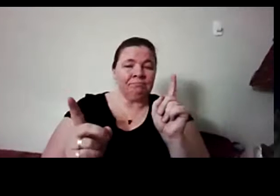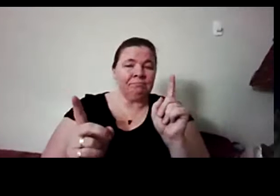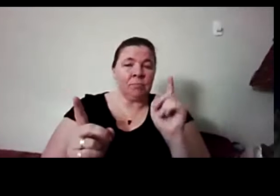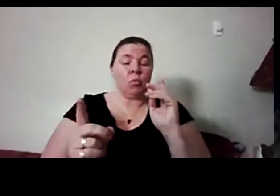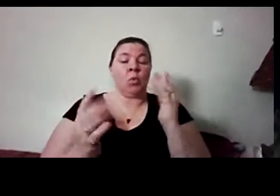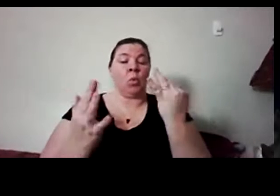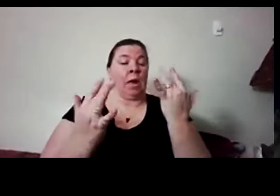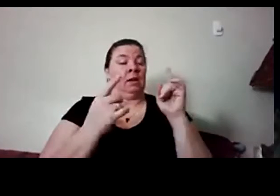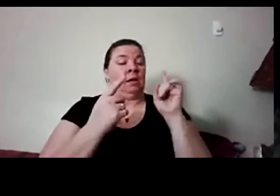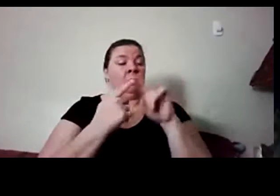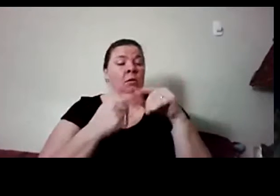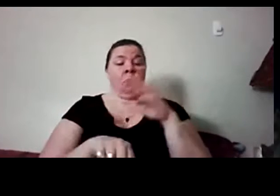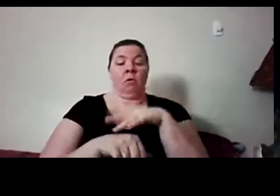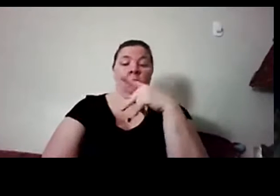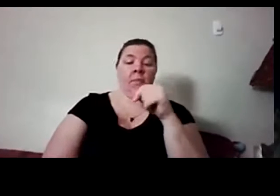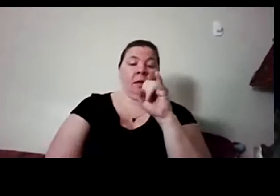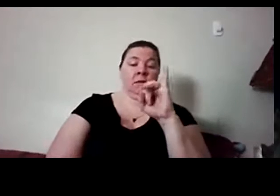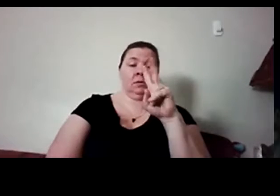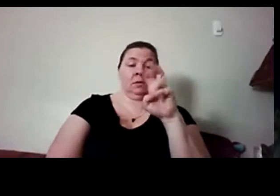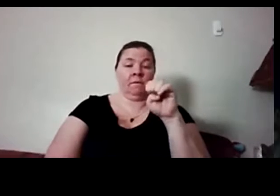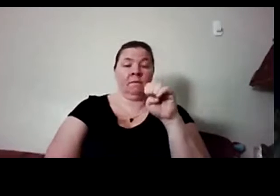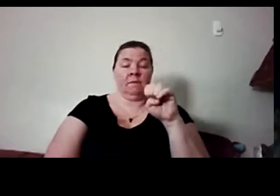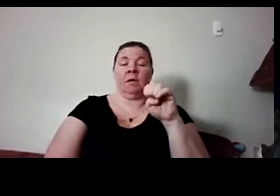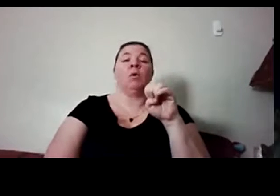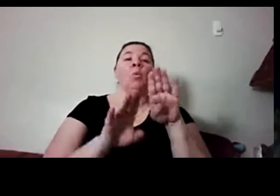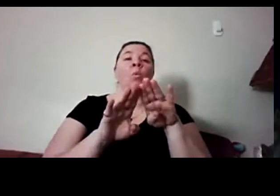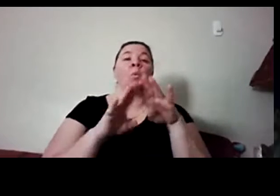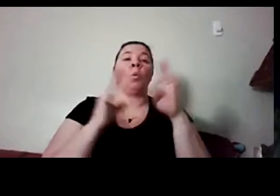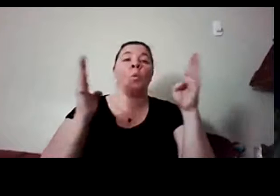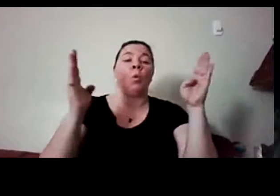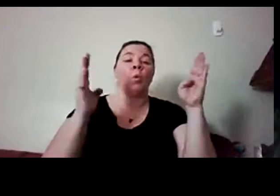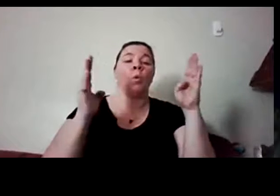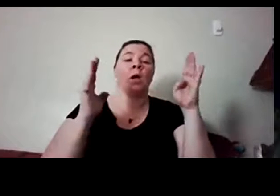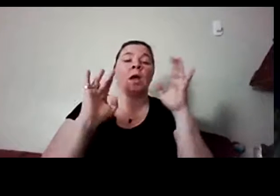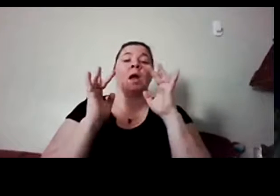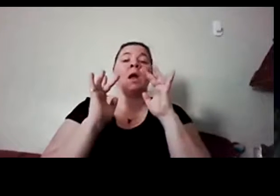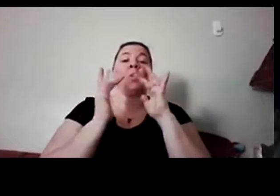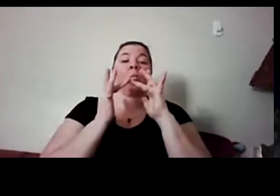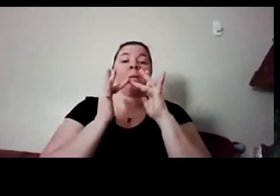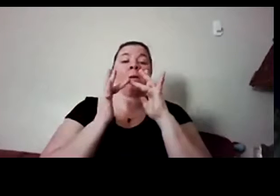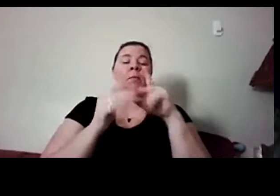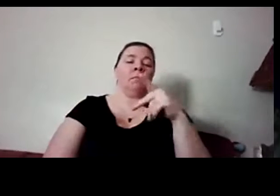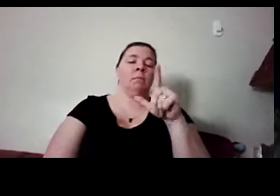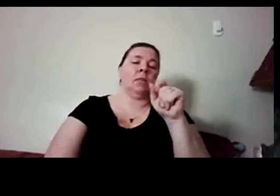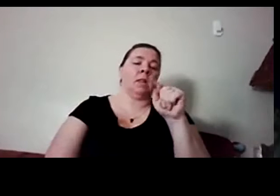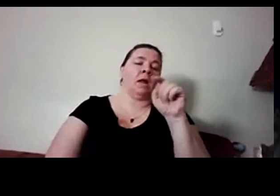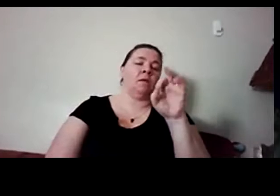Wait until Onpassive unleashes its webinar platform.